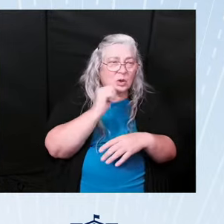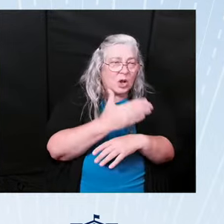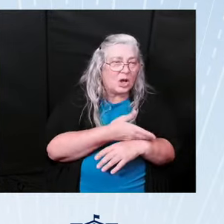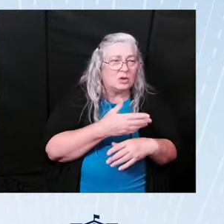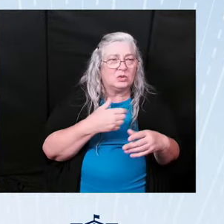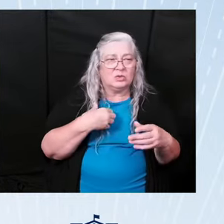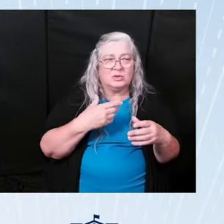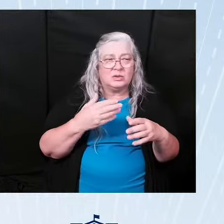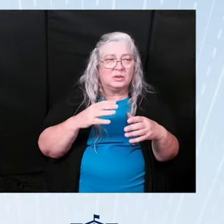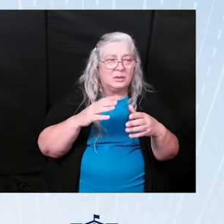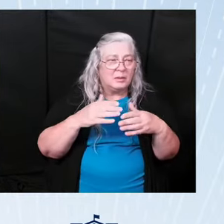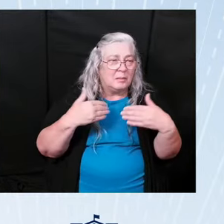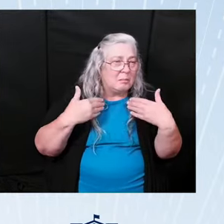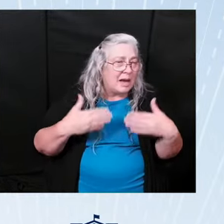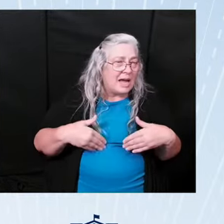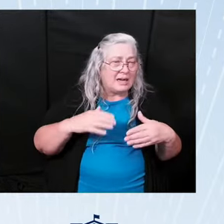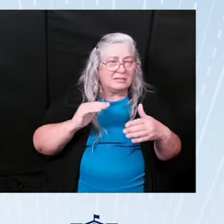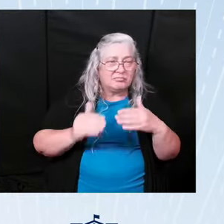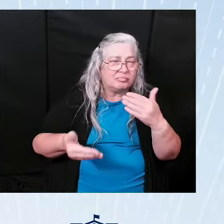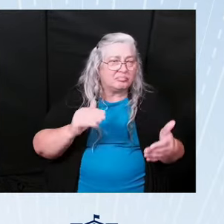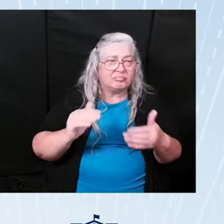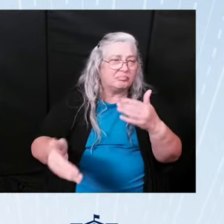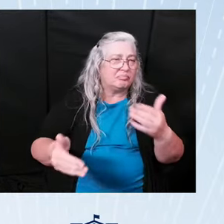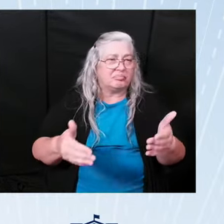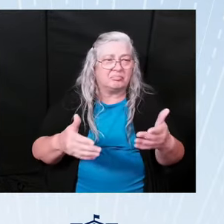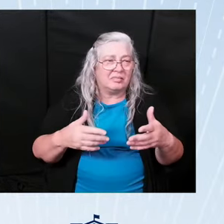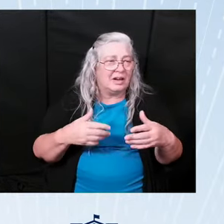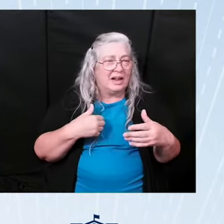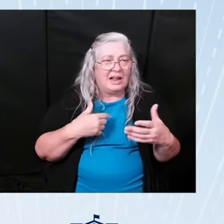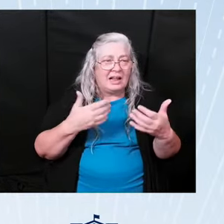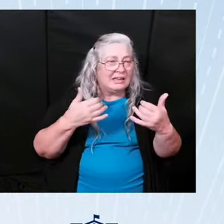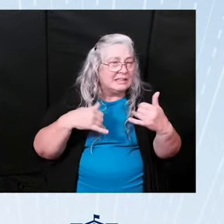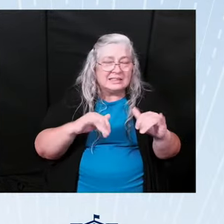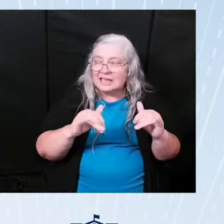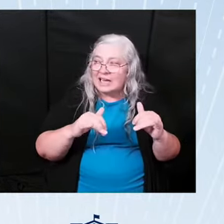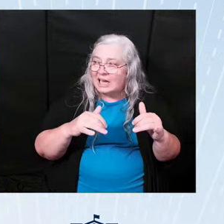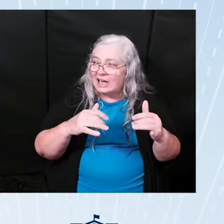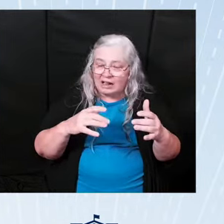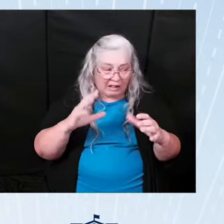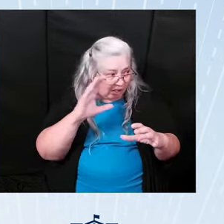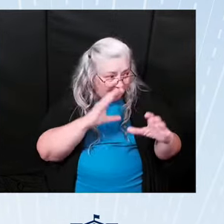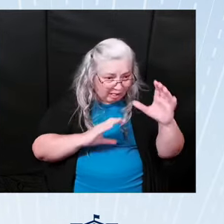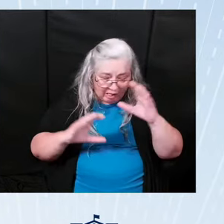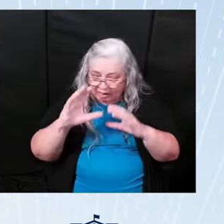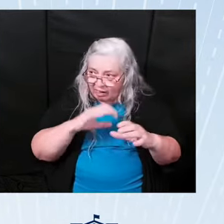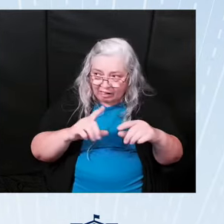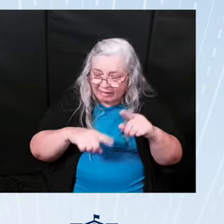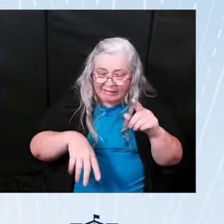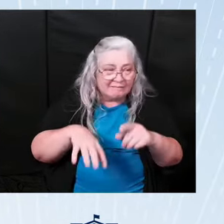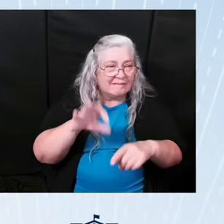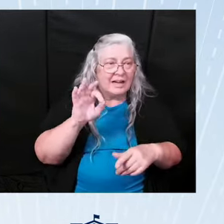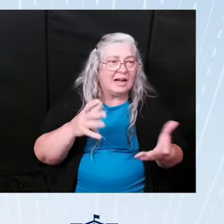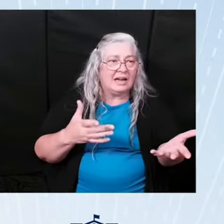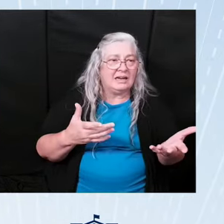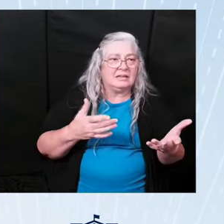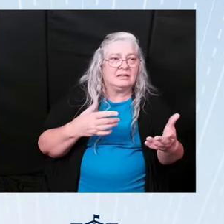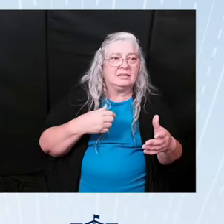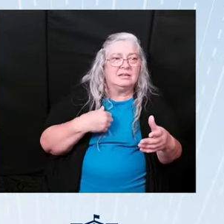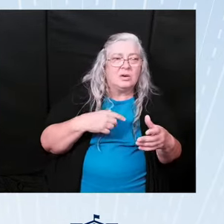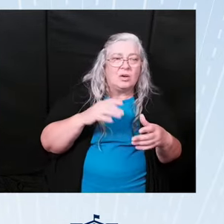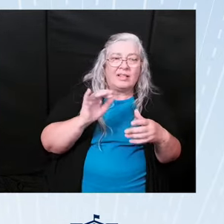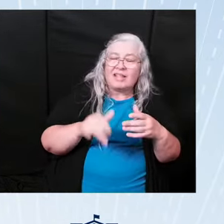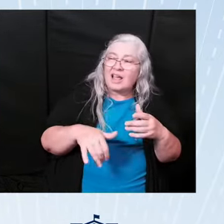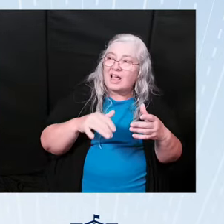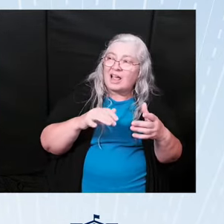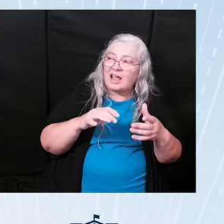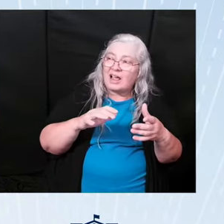the system. It was a symbol of failure of the government to prepare, of the government